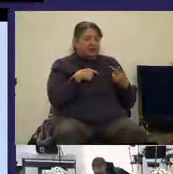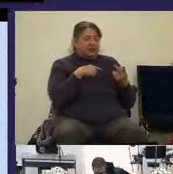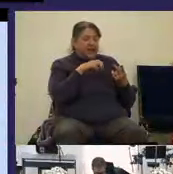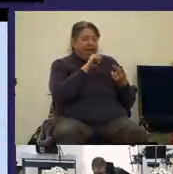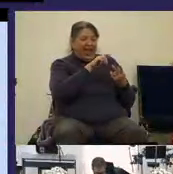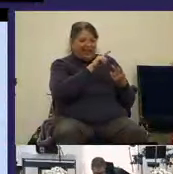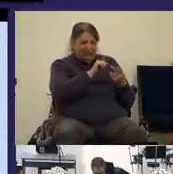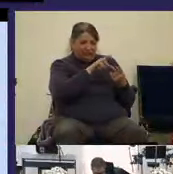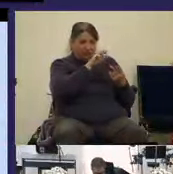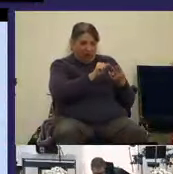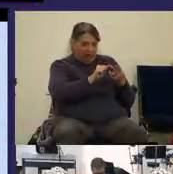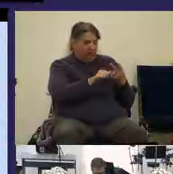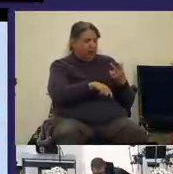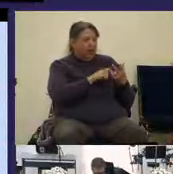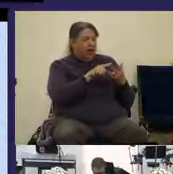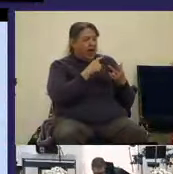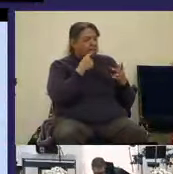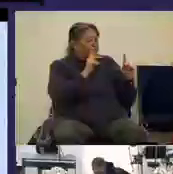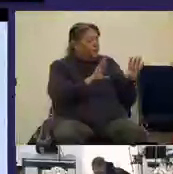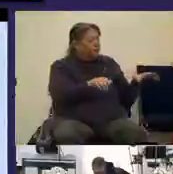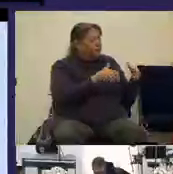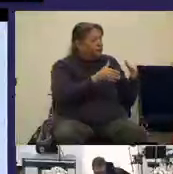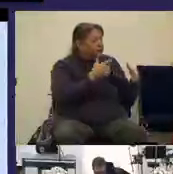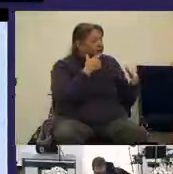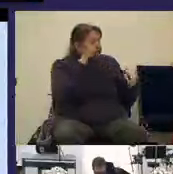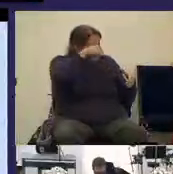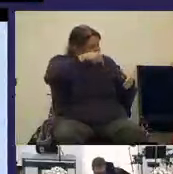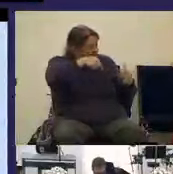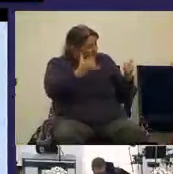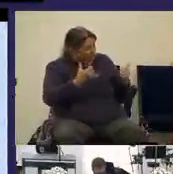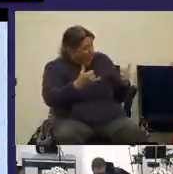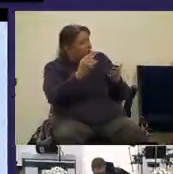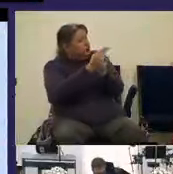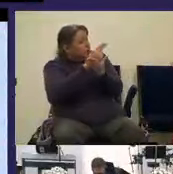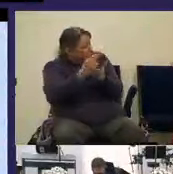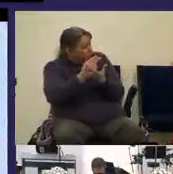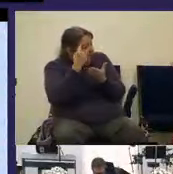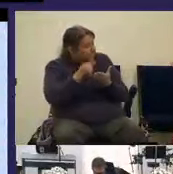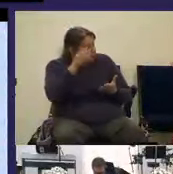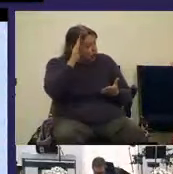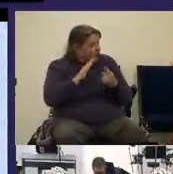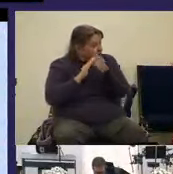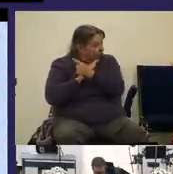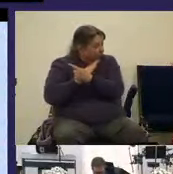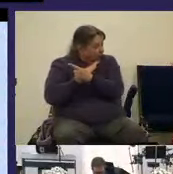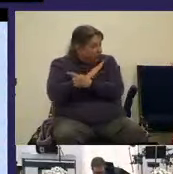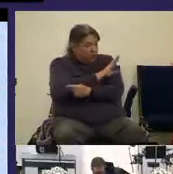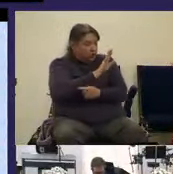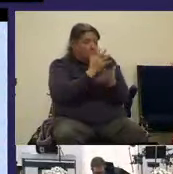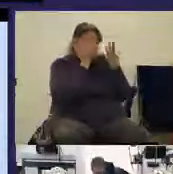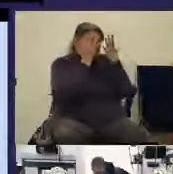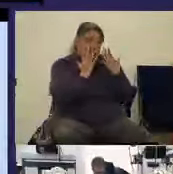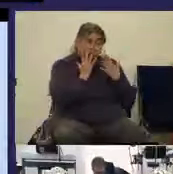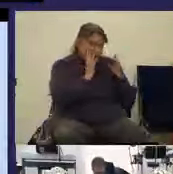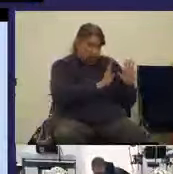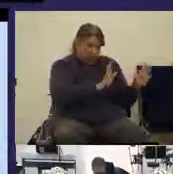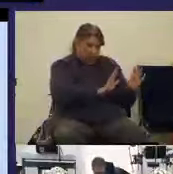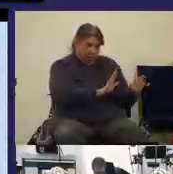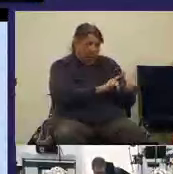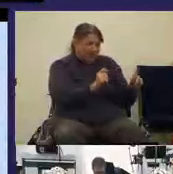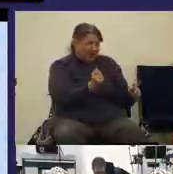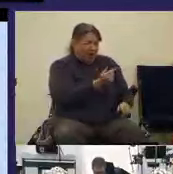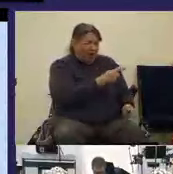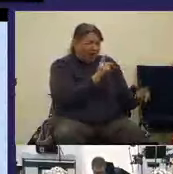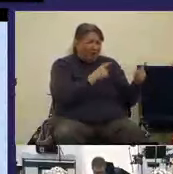the people, said to them all, this day is holy to the Lord your God. Do not mourn or weep, for all the people had been